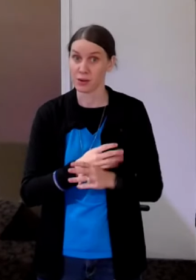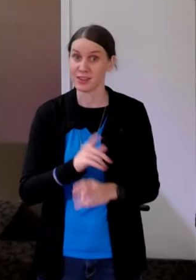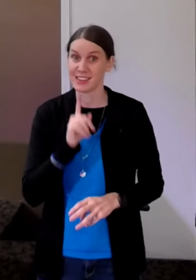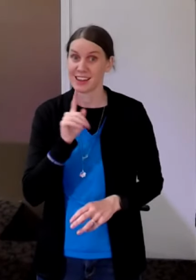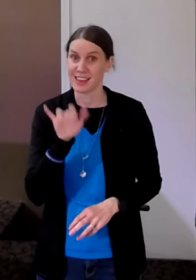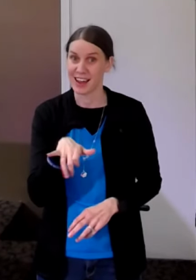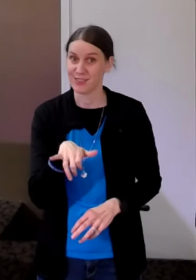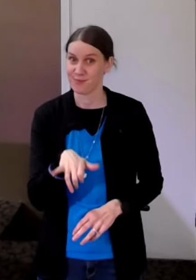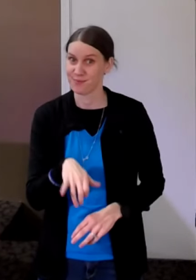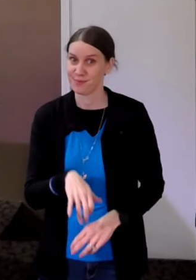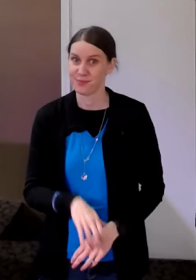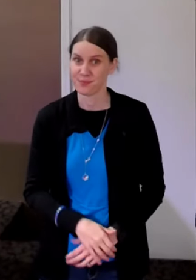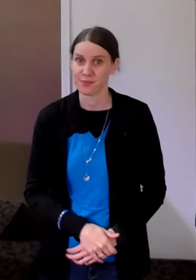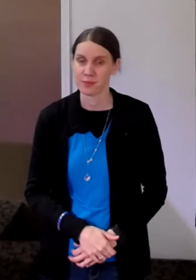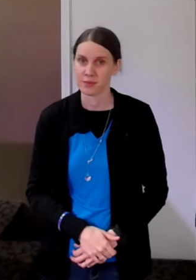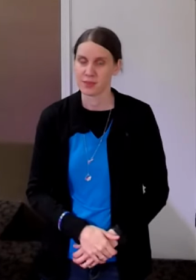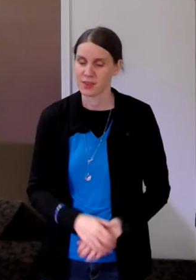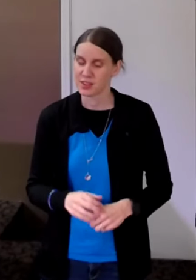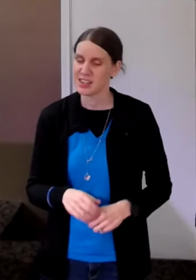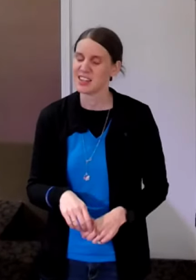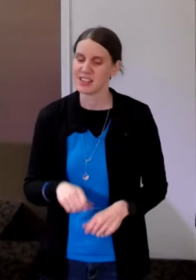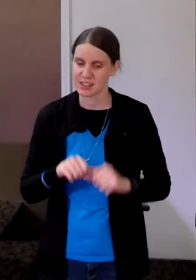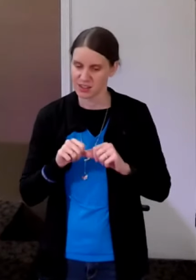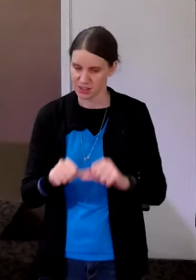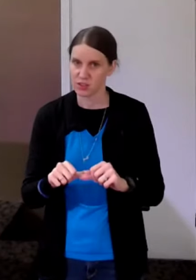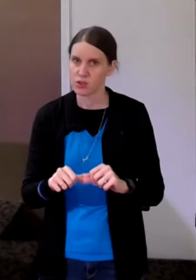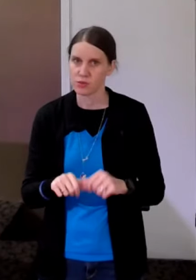Spirit. And it's still sin.